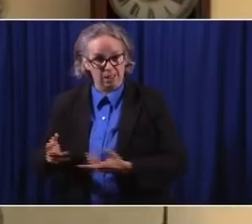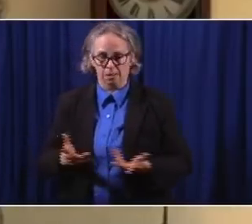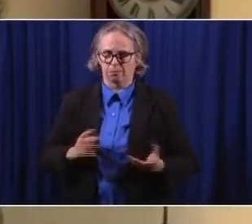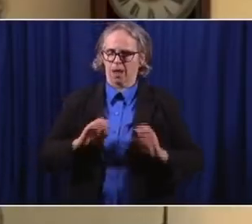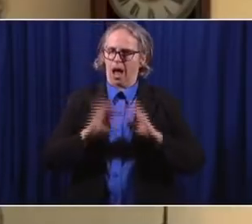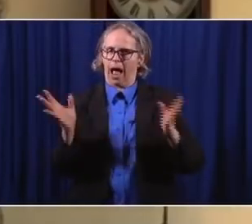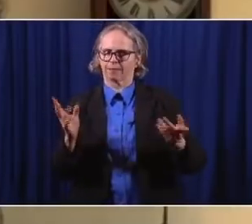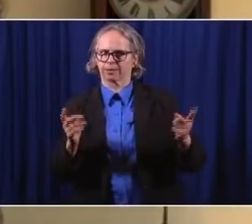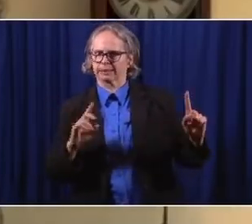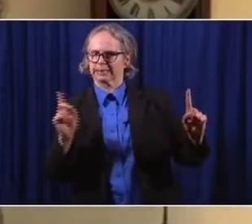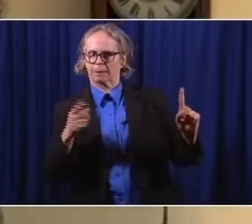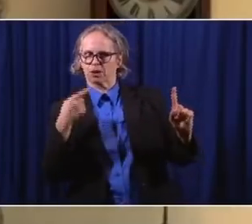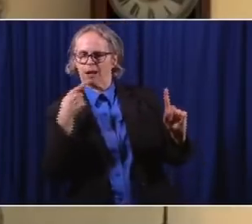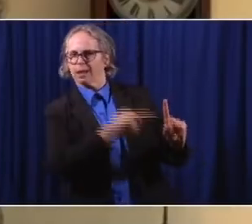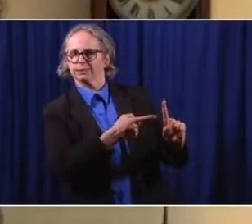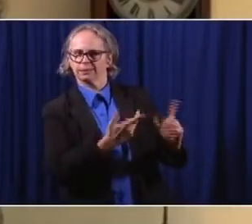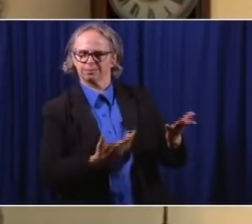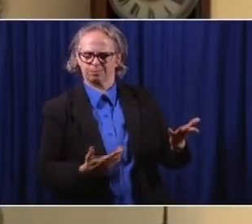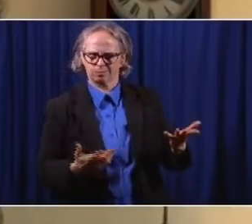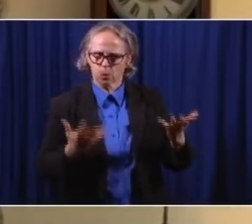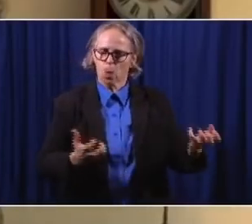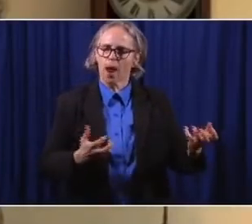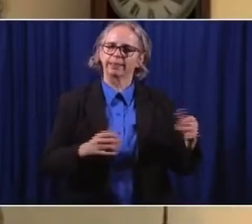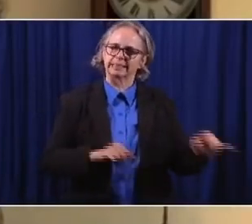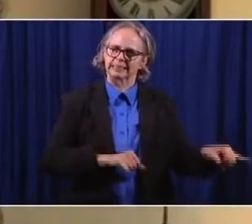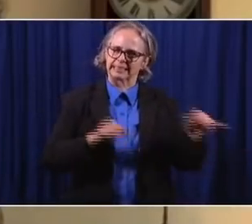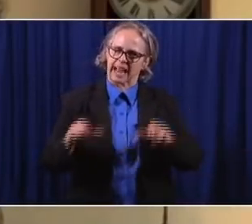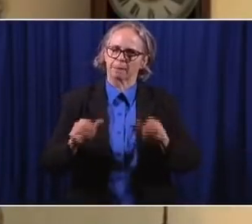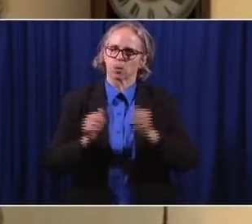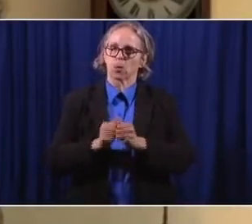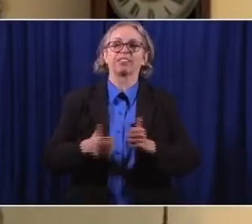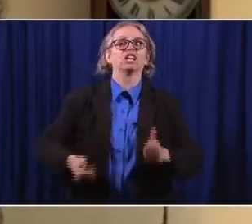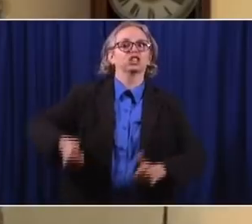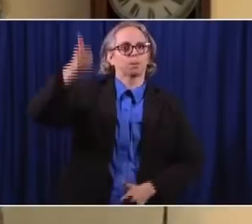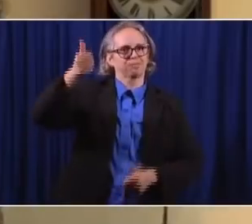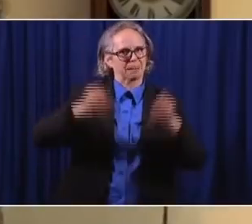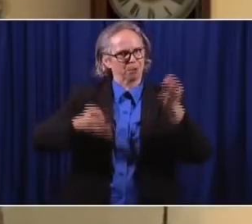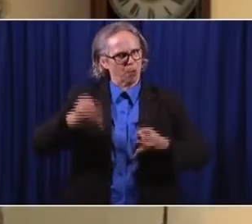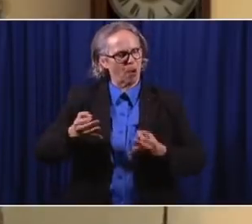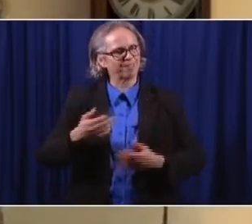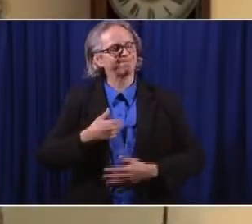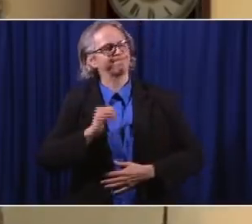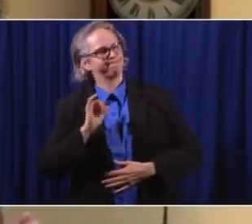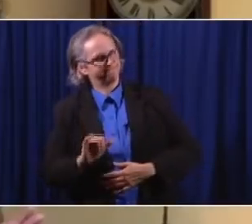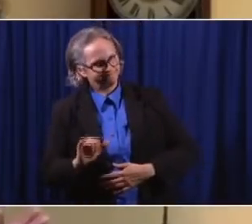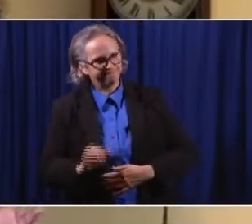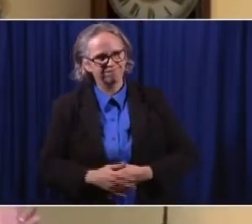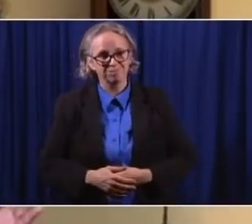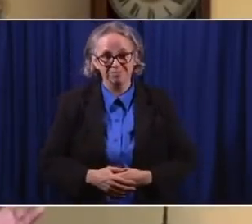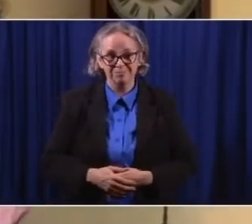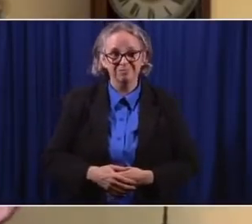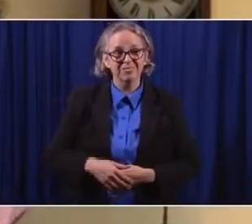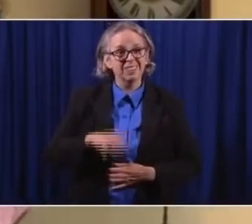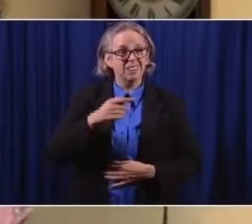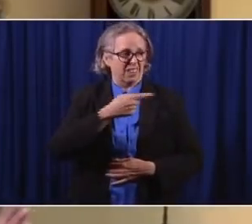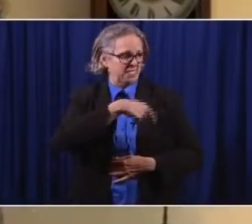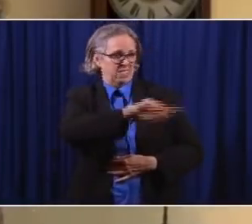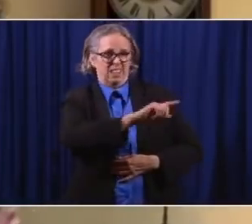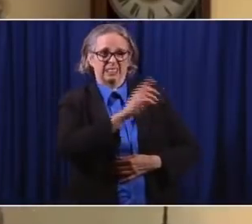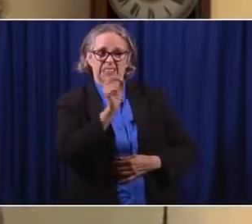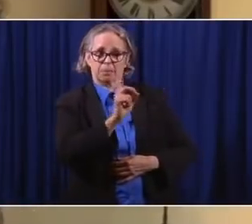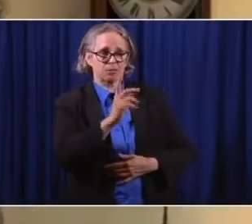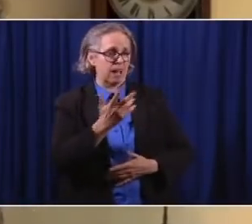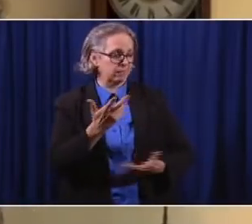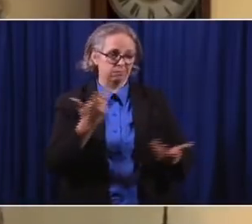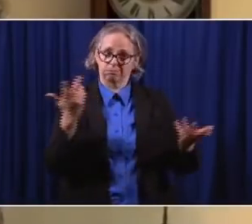done the same thing for the Supreme Court. And then Republicans did the same thing for the Supreme Court. And that's water over the dam. That's why I have an opinion about that, but